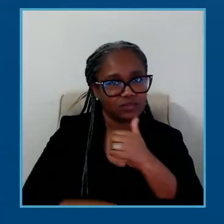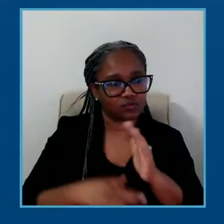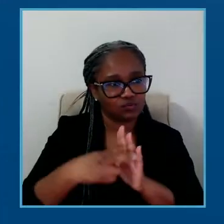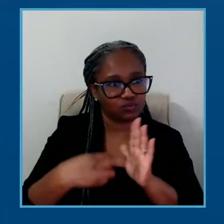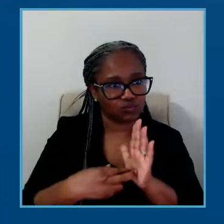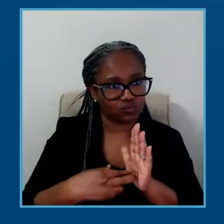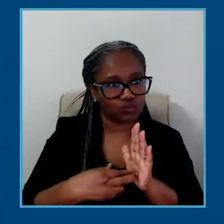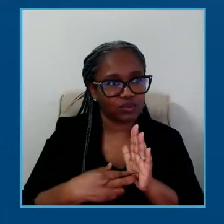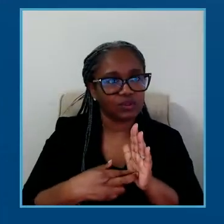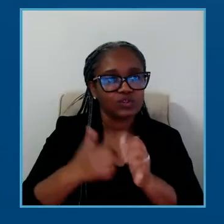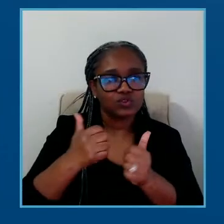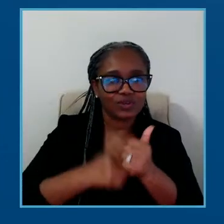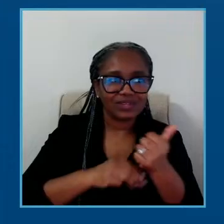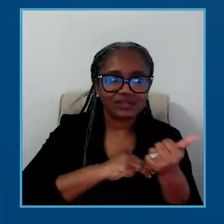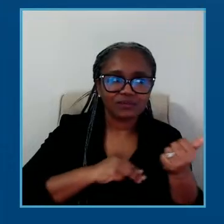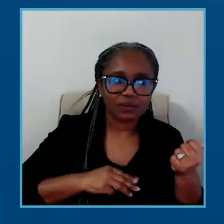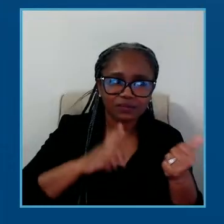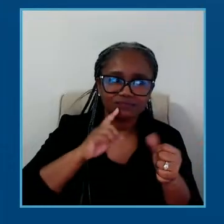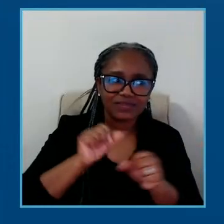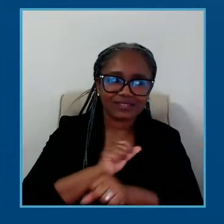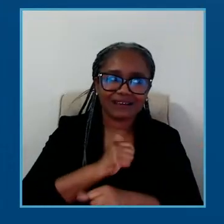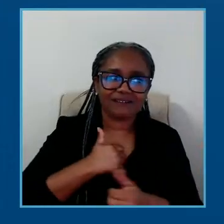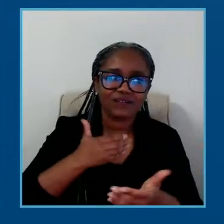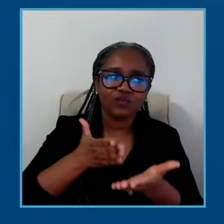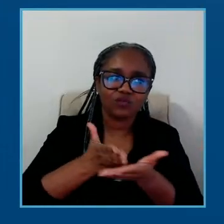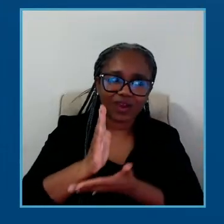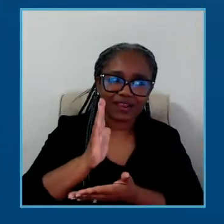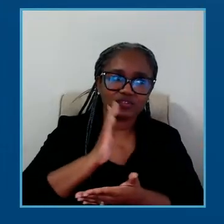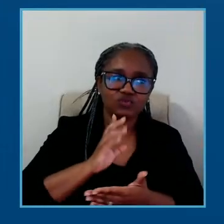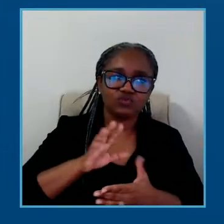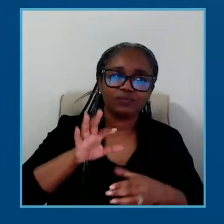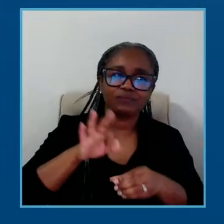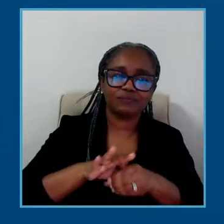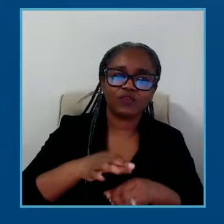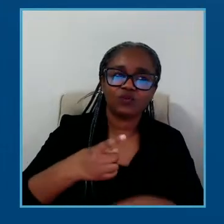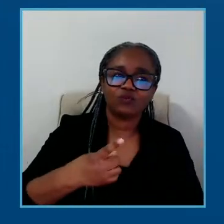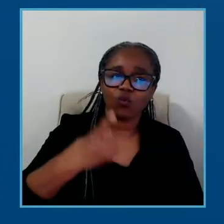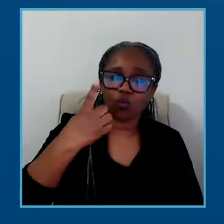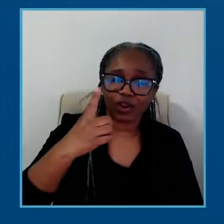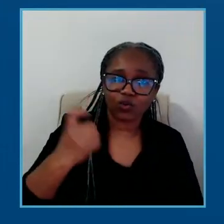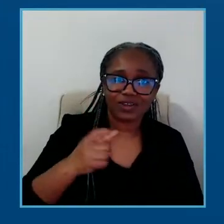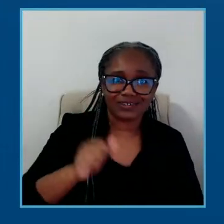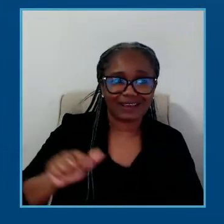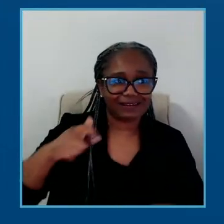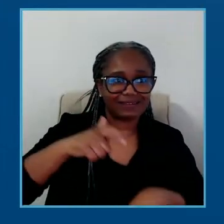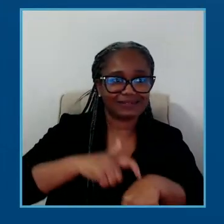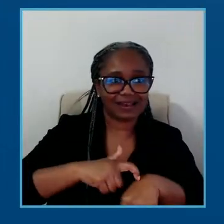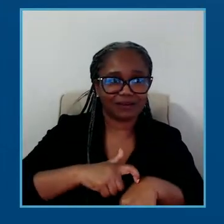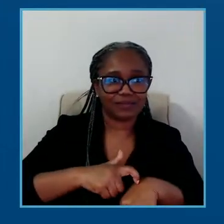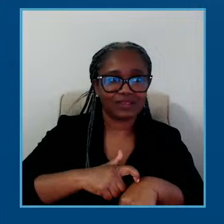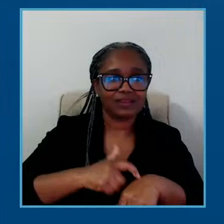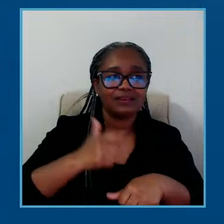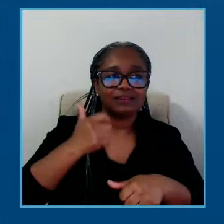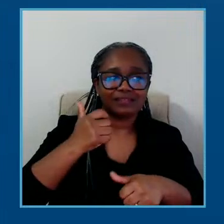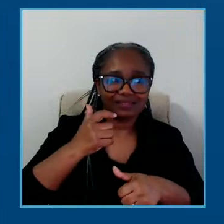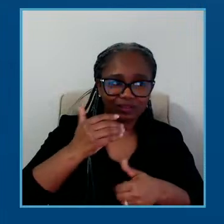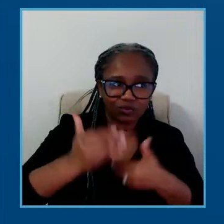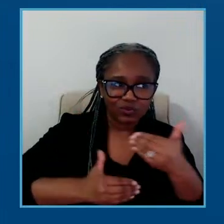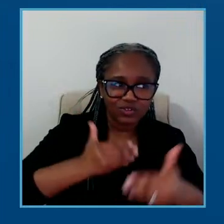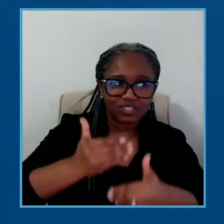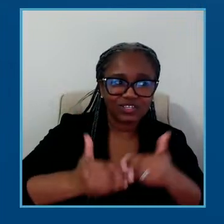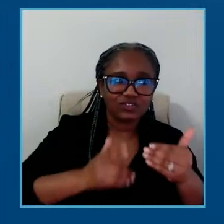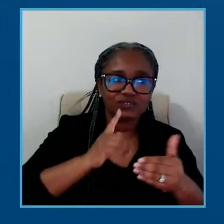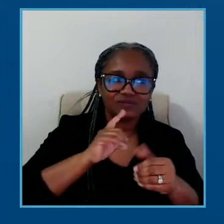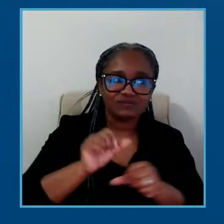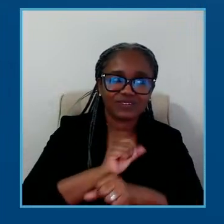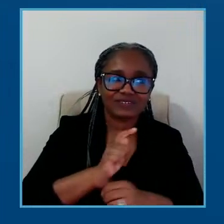members to express their preference to elect a female candidate. Pursuant to the DNC's adopted